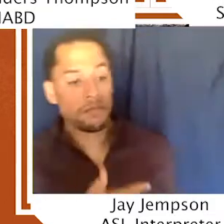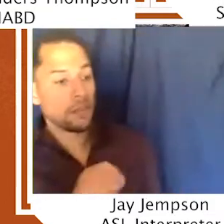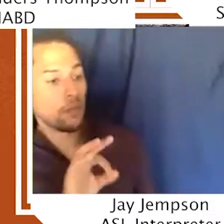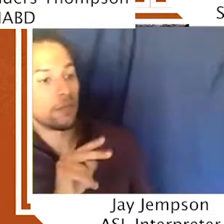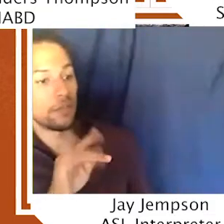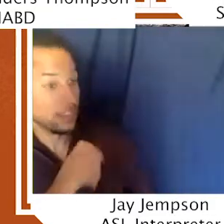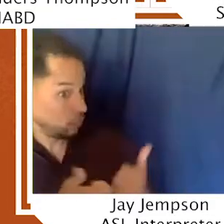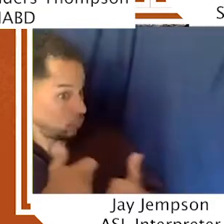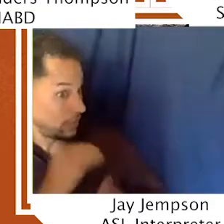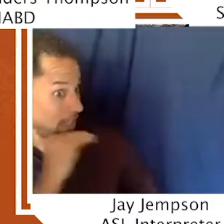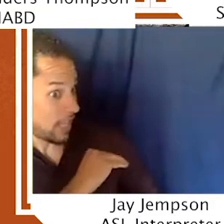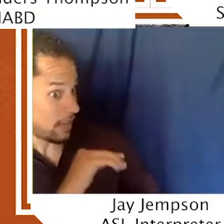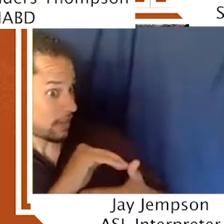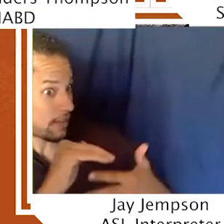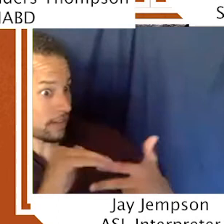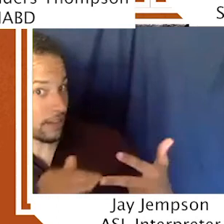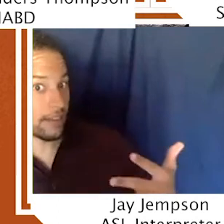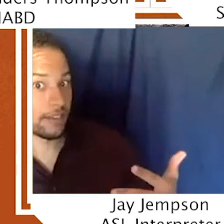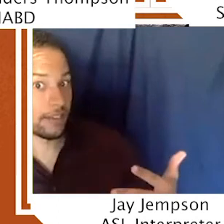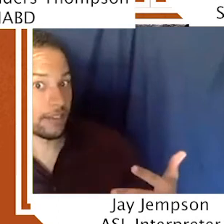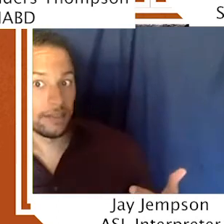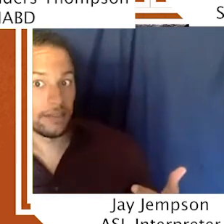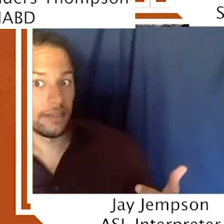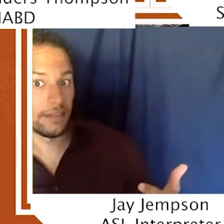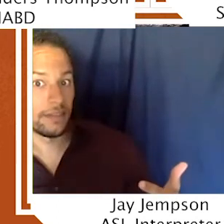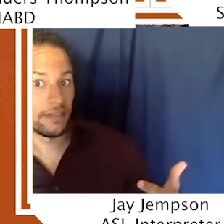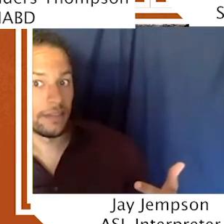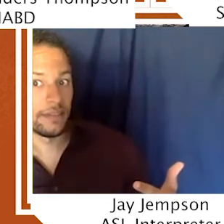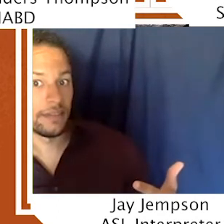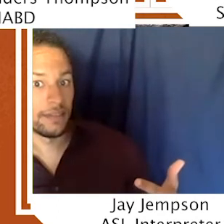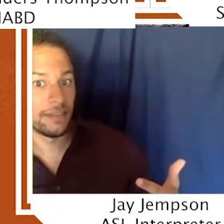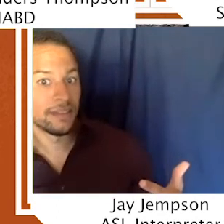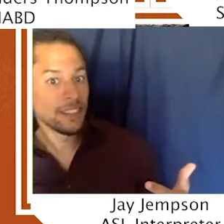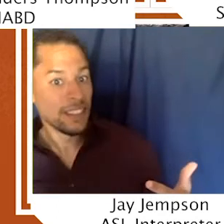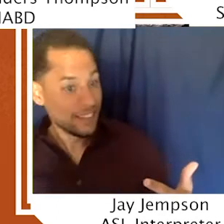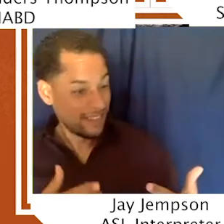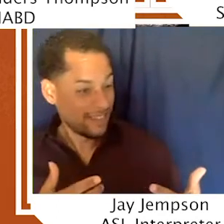What's the lie? I was born and raised in Virginia. Really?